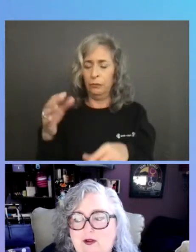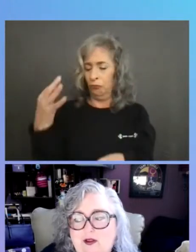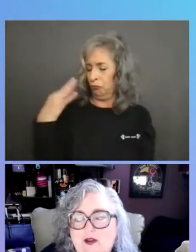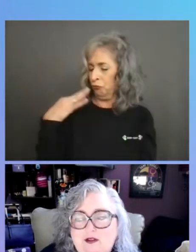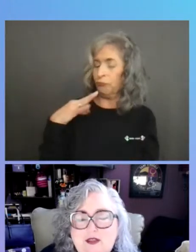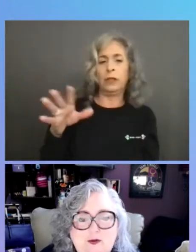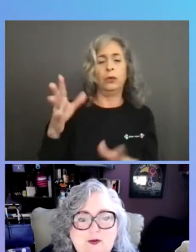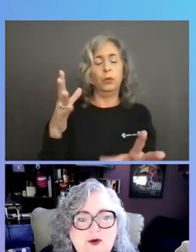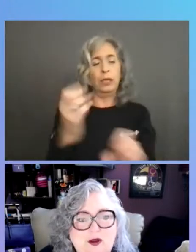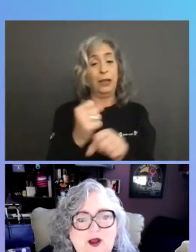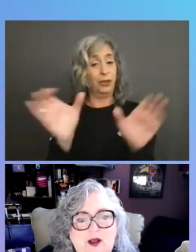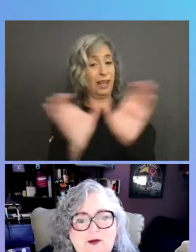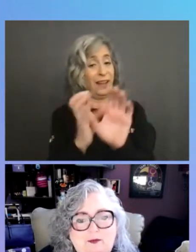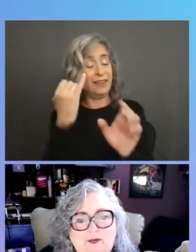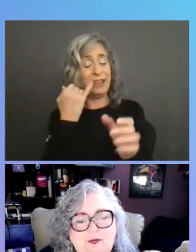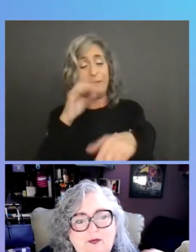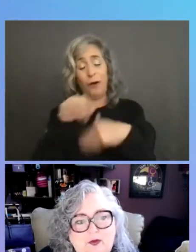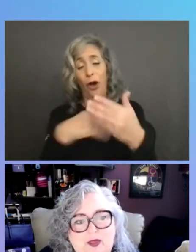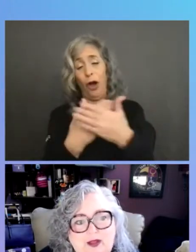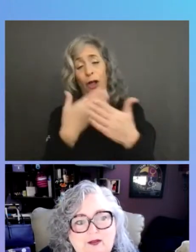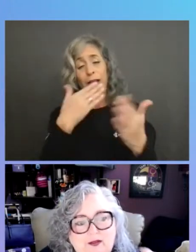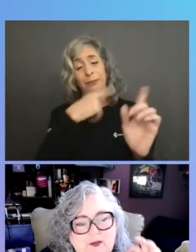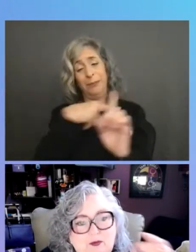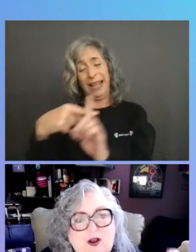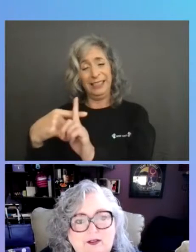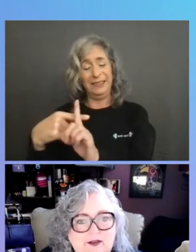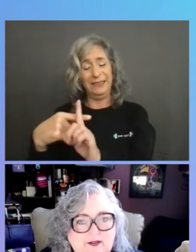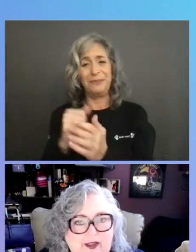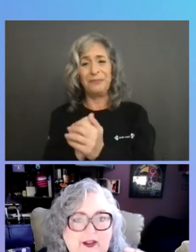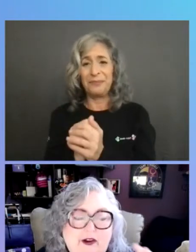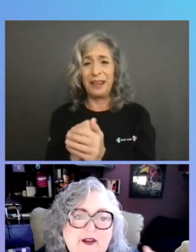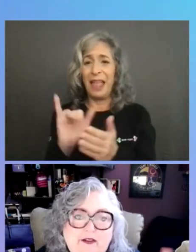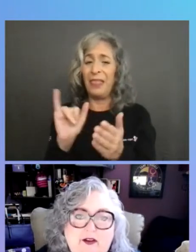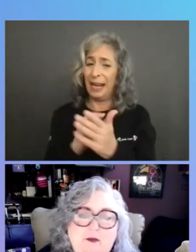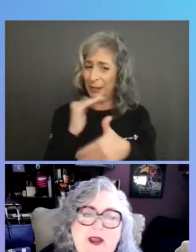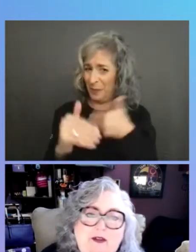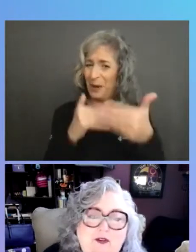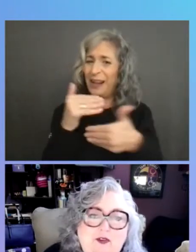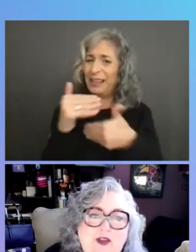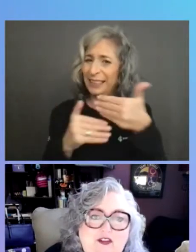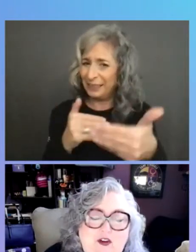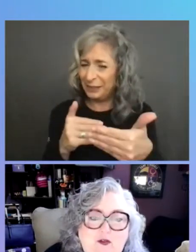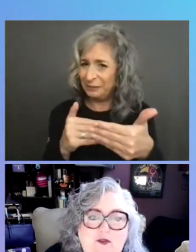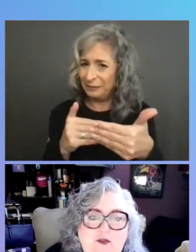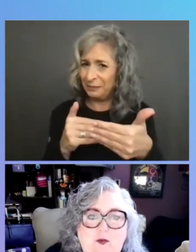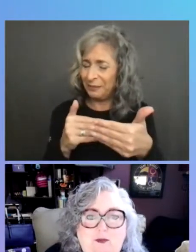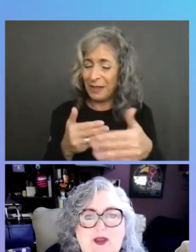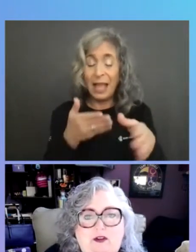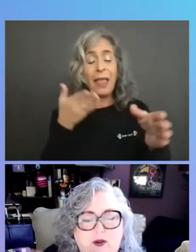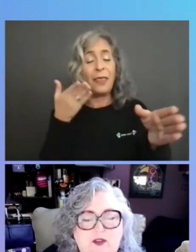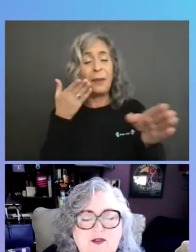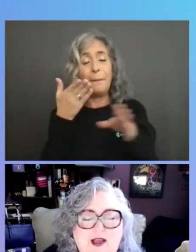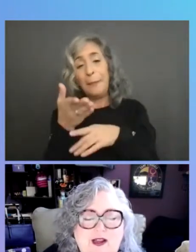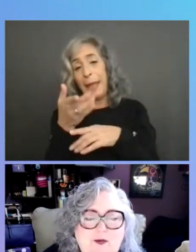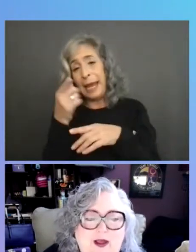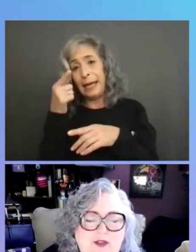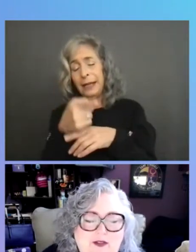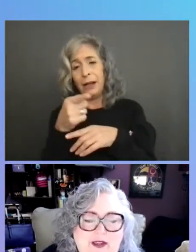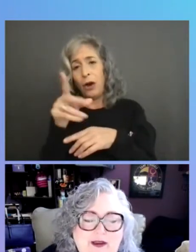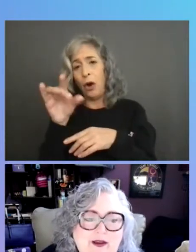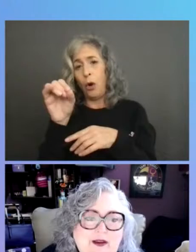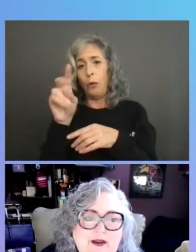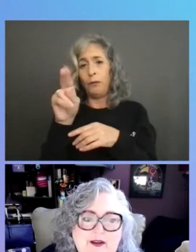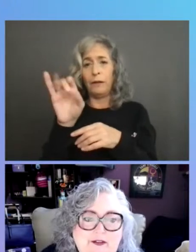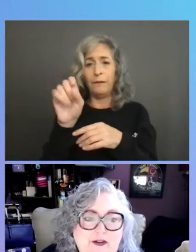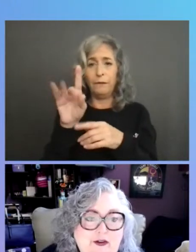goes well. So um, so that's the process. And there is on the main certification overview webpage, one of the slides will have